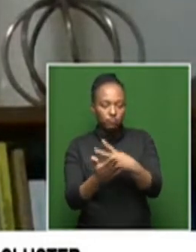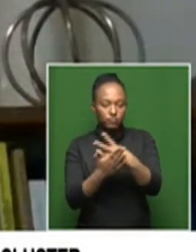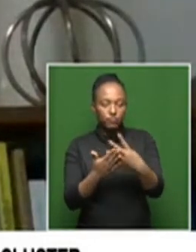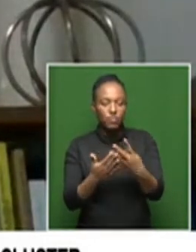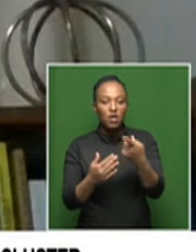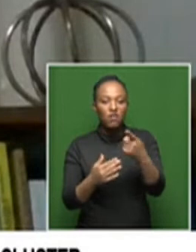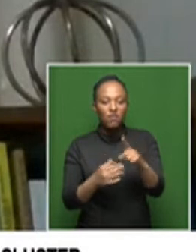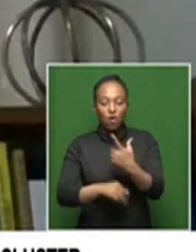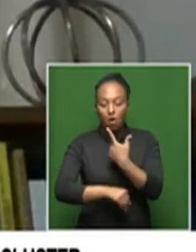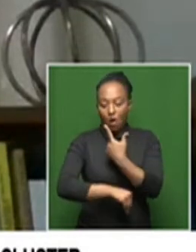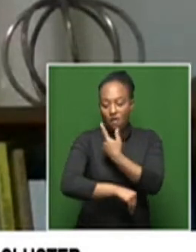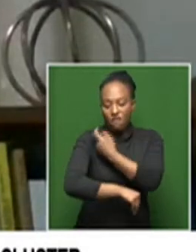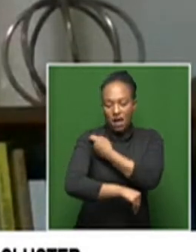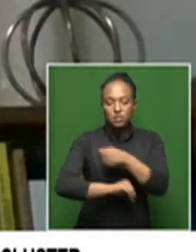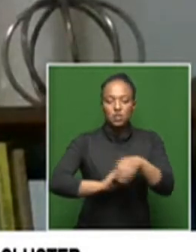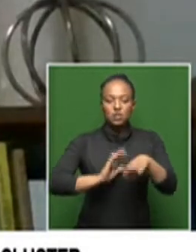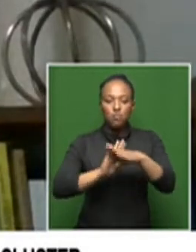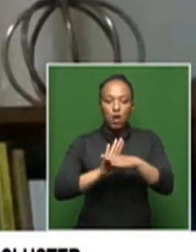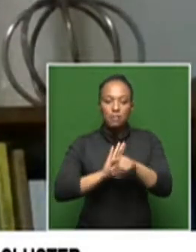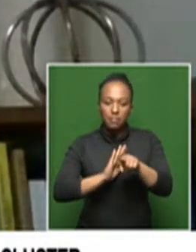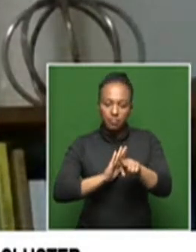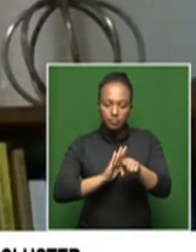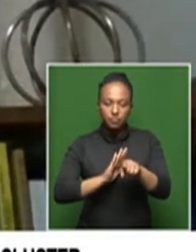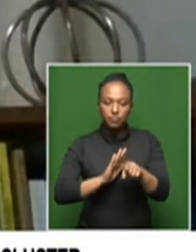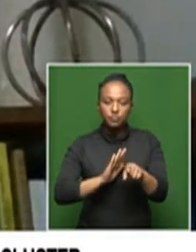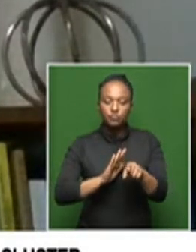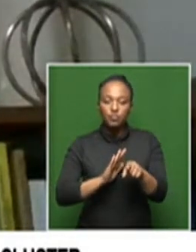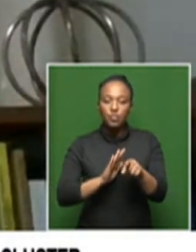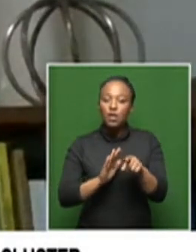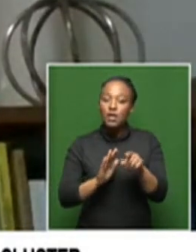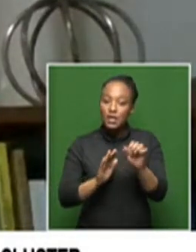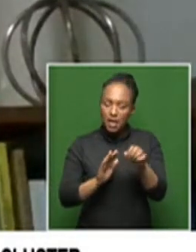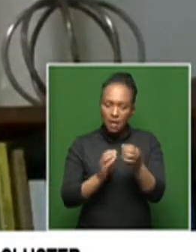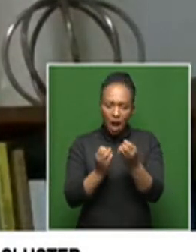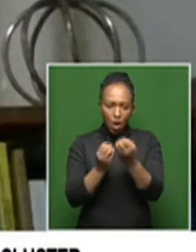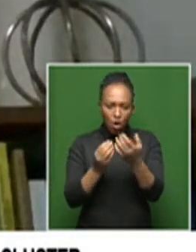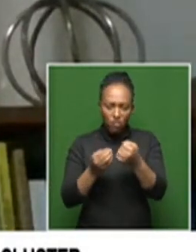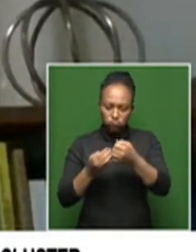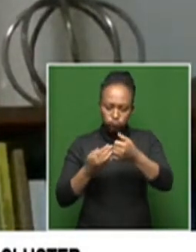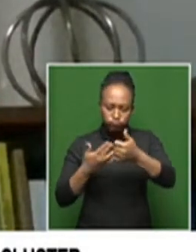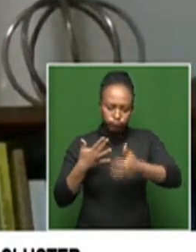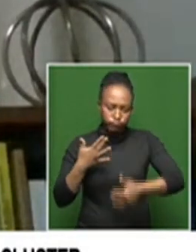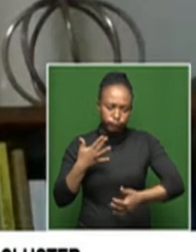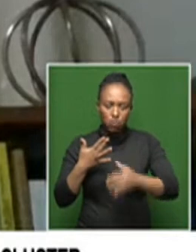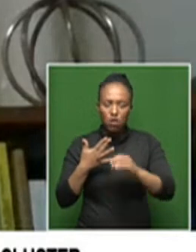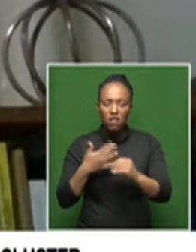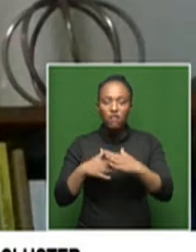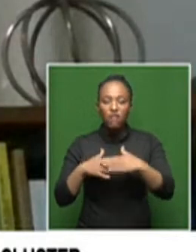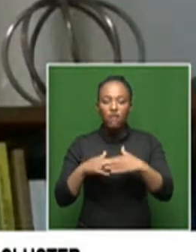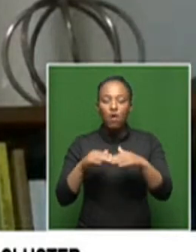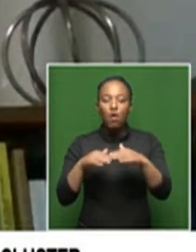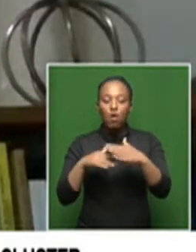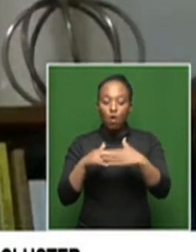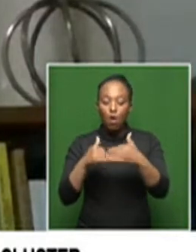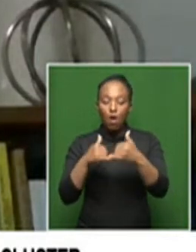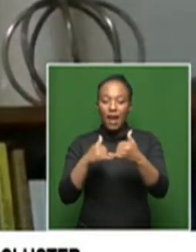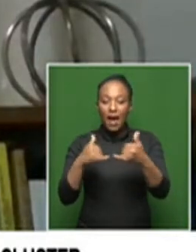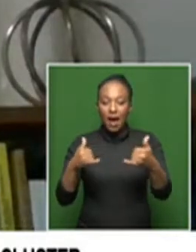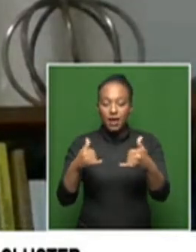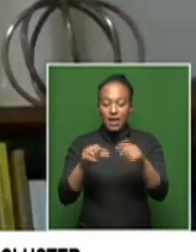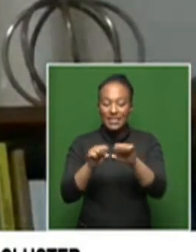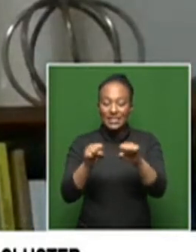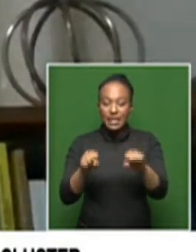the vaccination program. So that said, there's many components to the electronic vaccination data system.